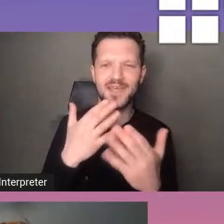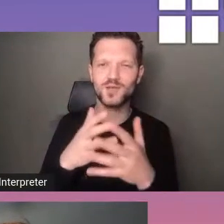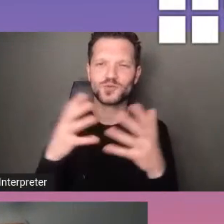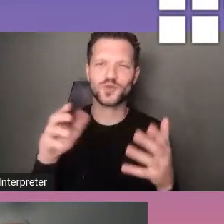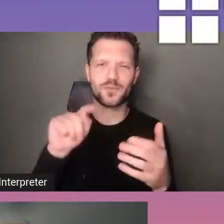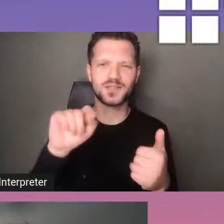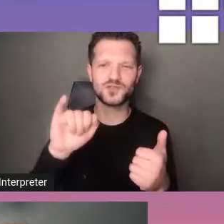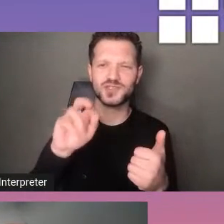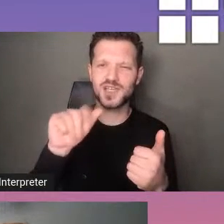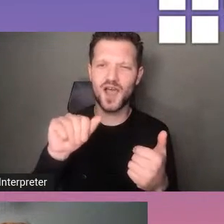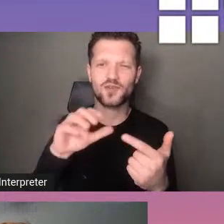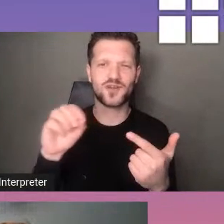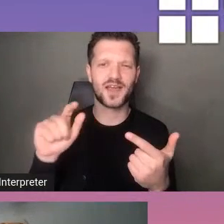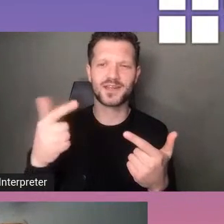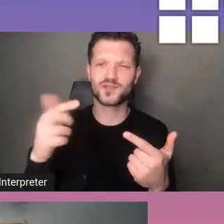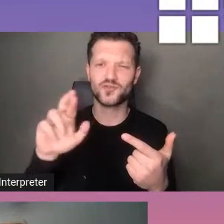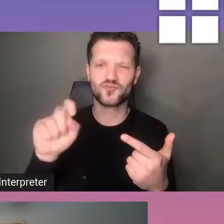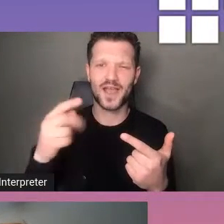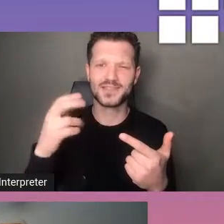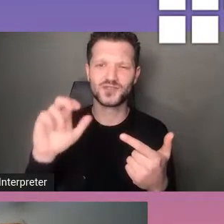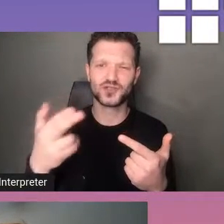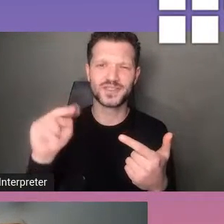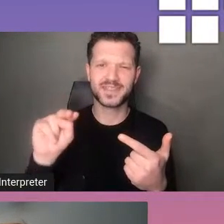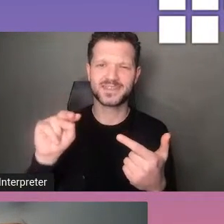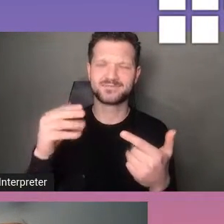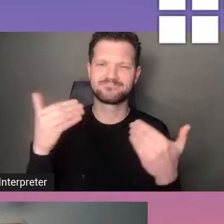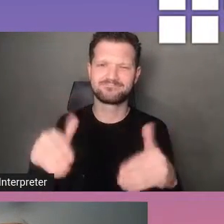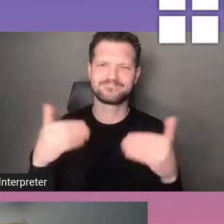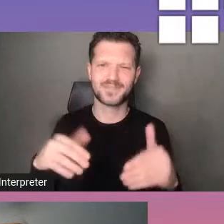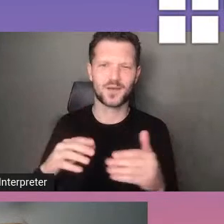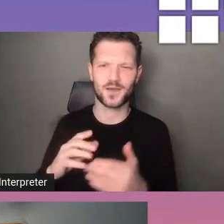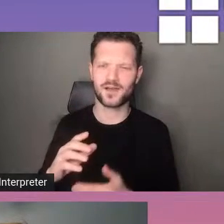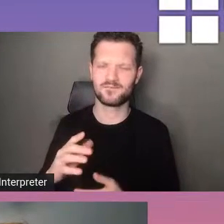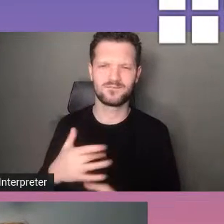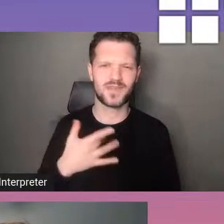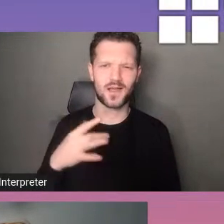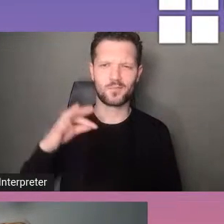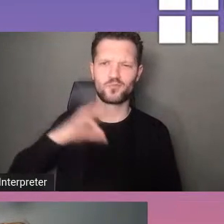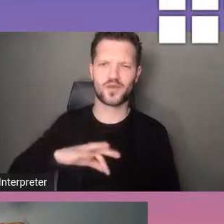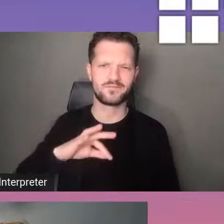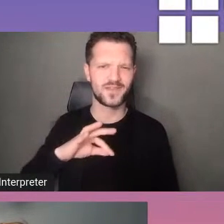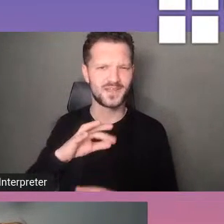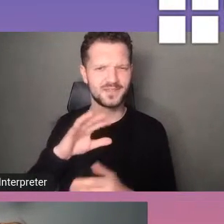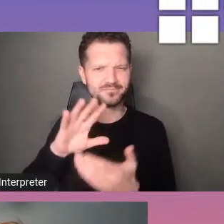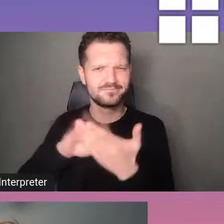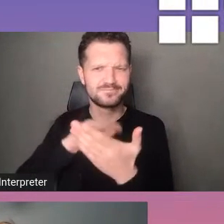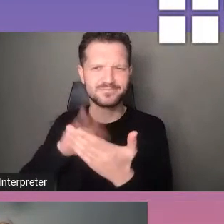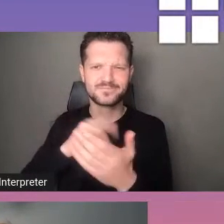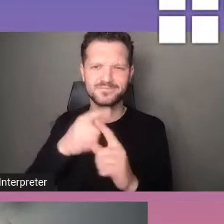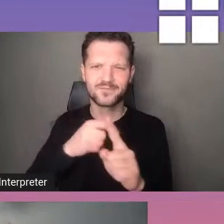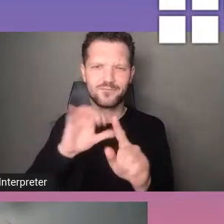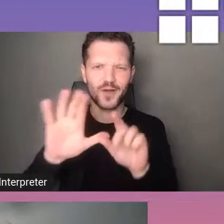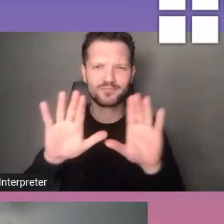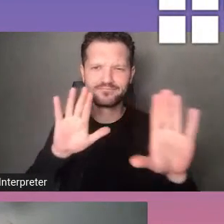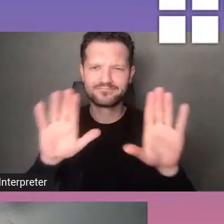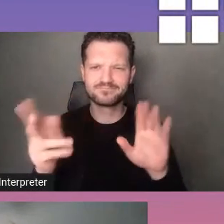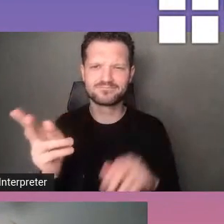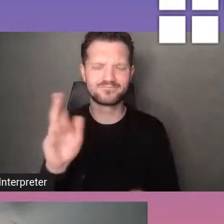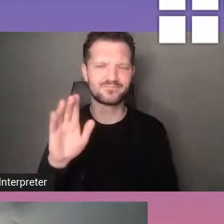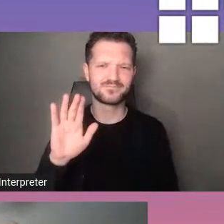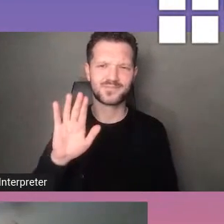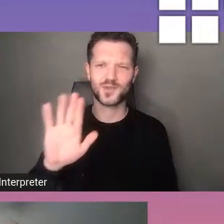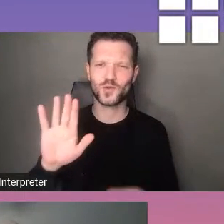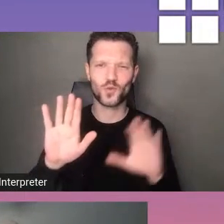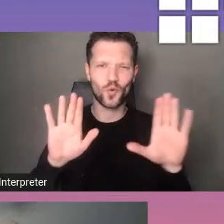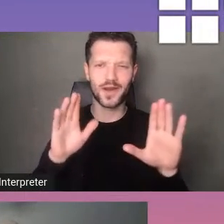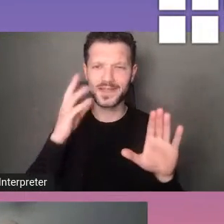always a tremendous privilege to be able to learn from you, to learn from your experiences and your perspectives